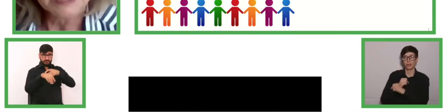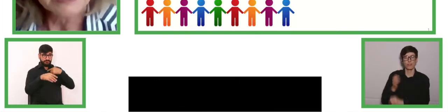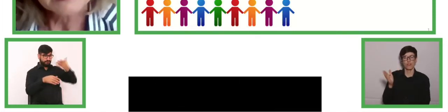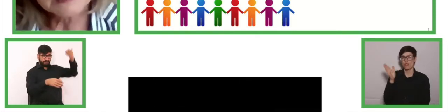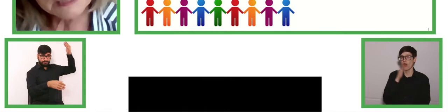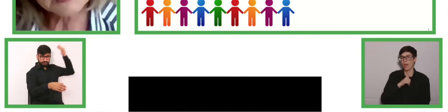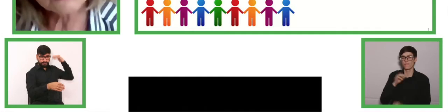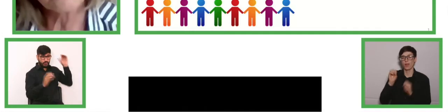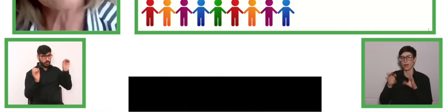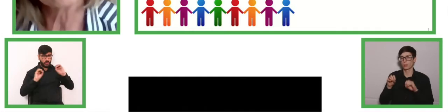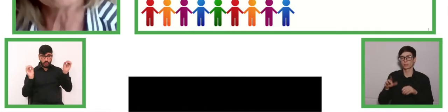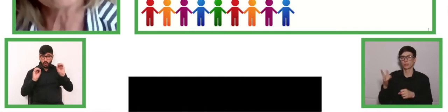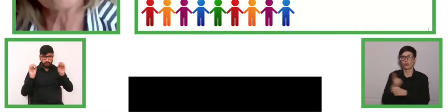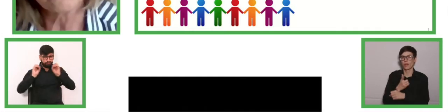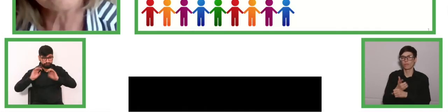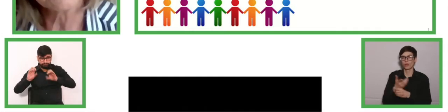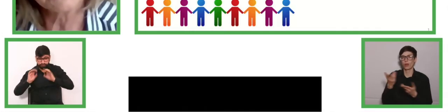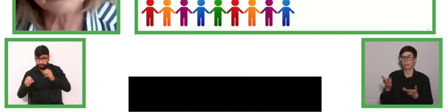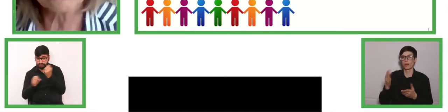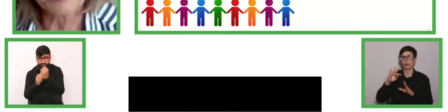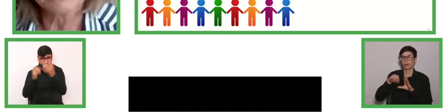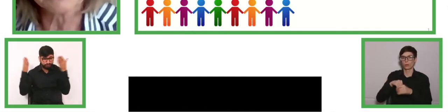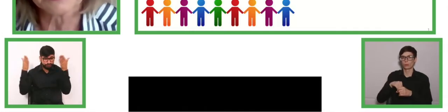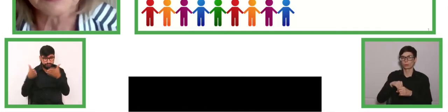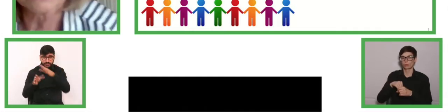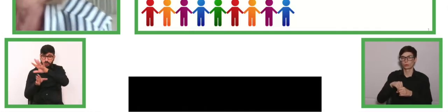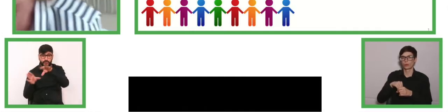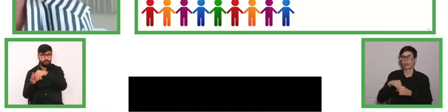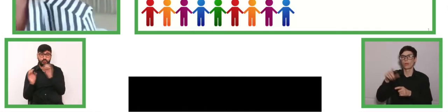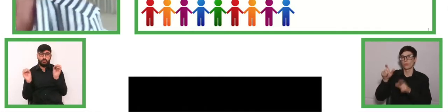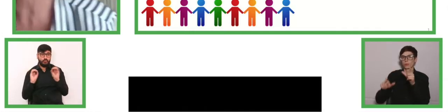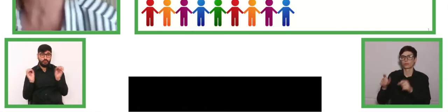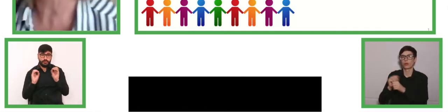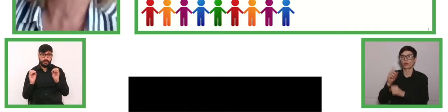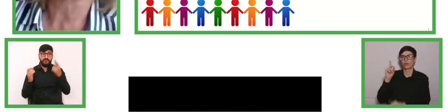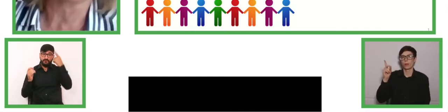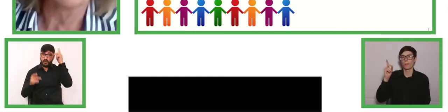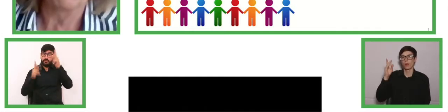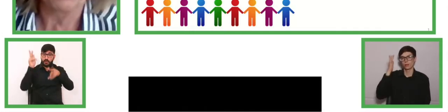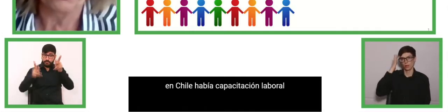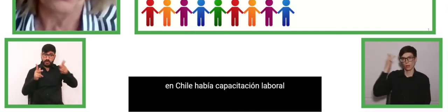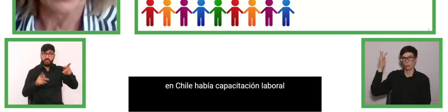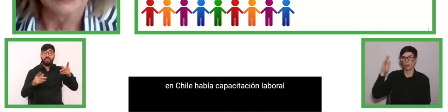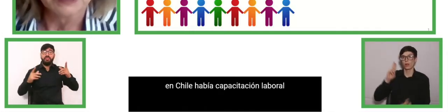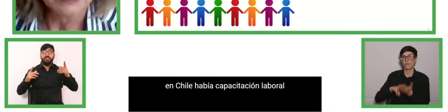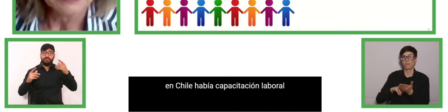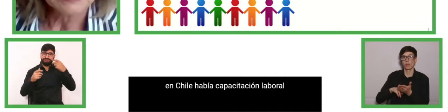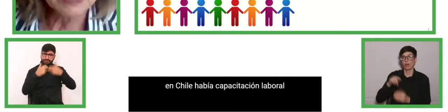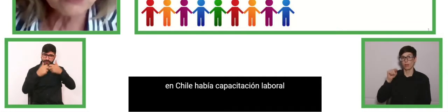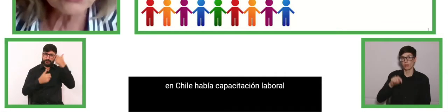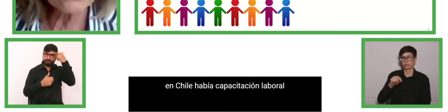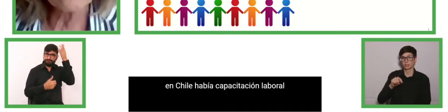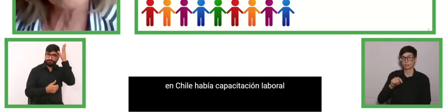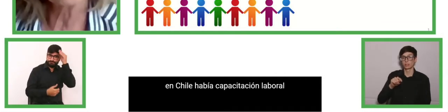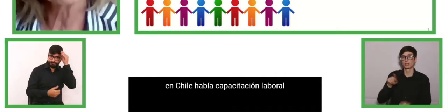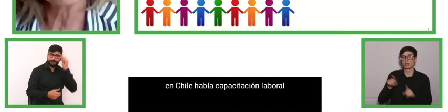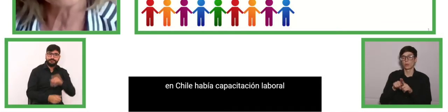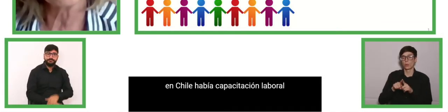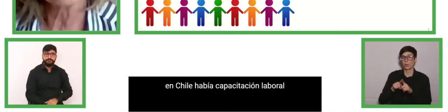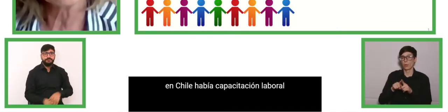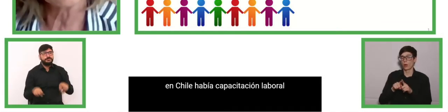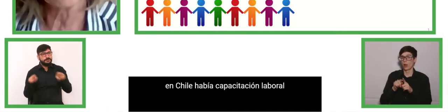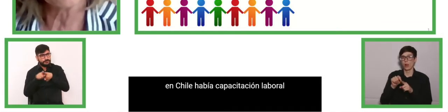disabilities. This situation was detrimental to the self-esteem life project. They couldn't